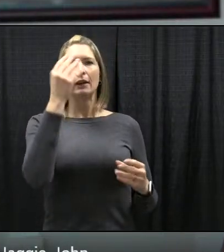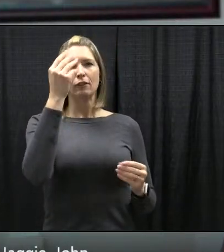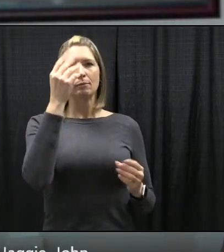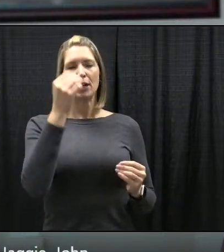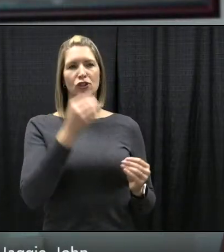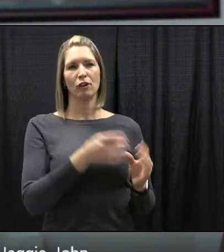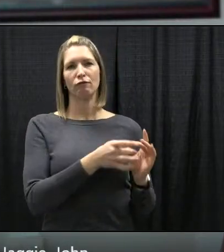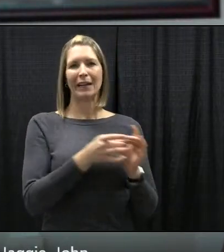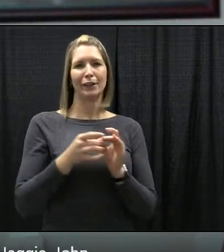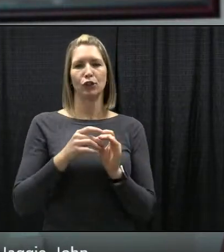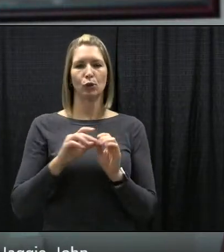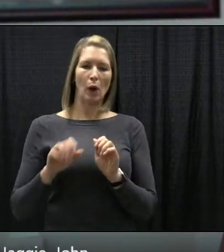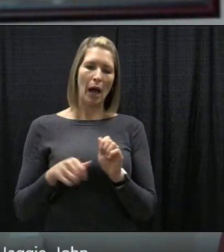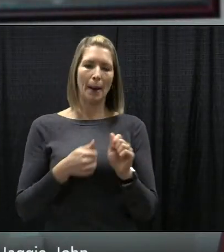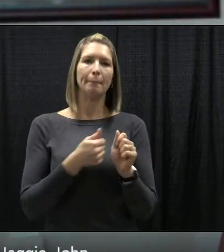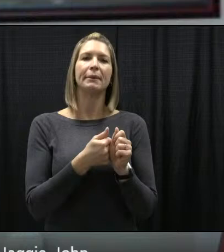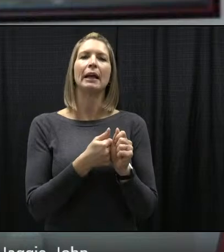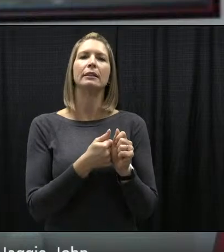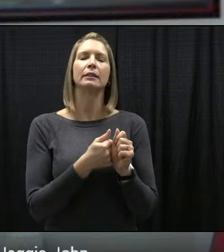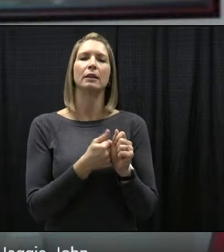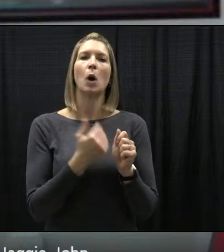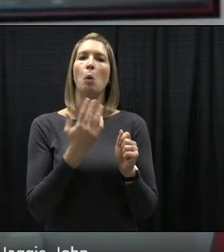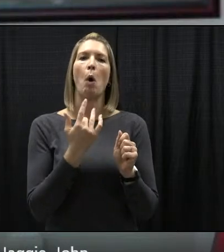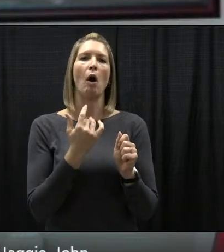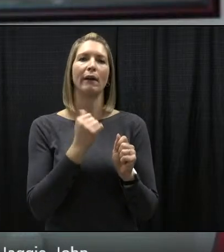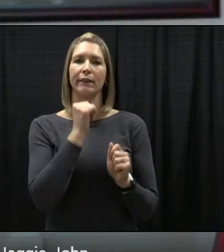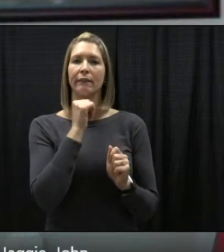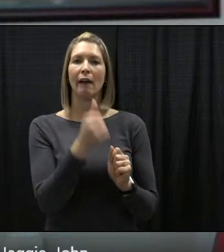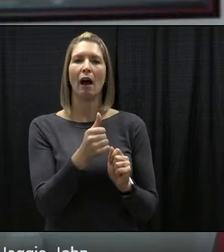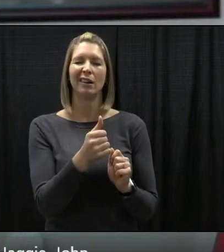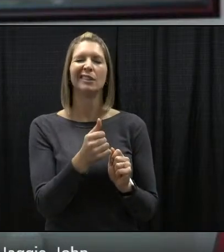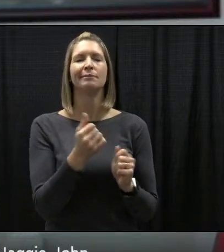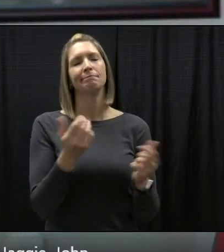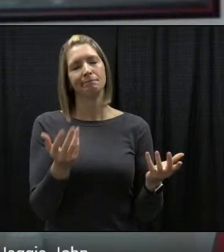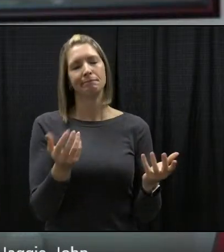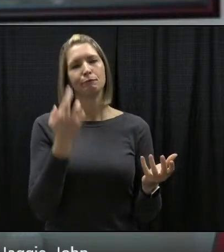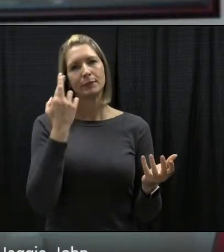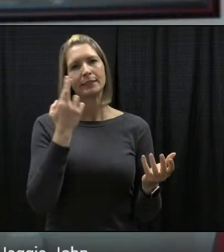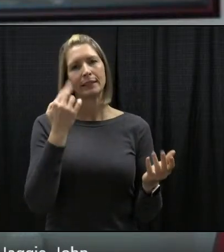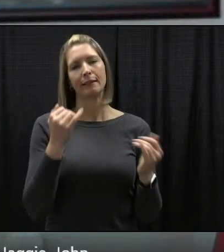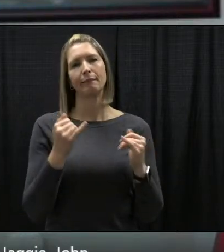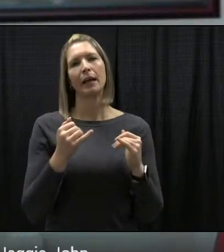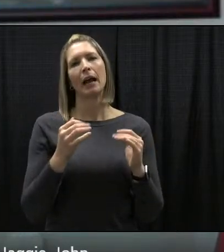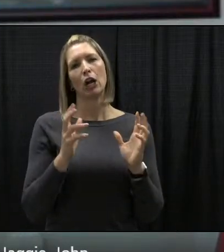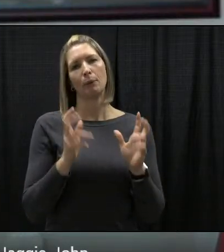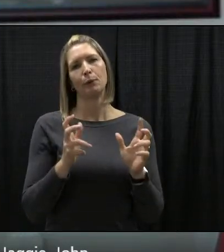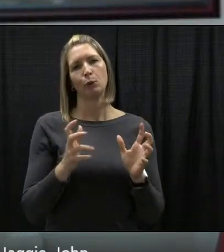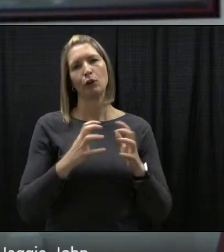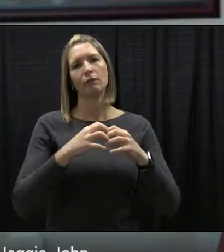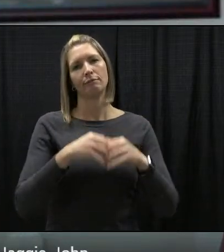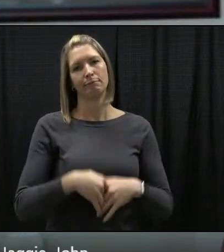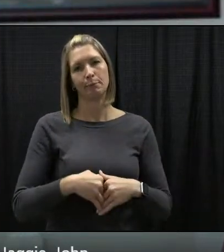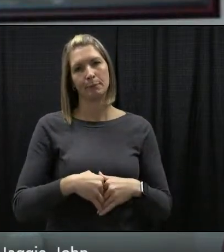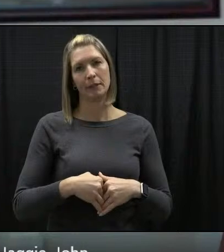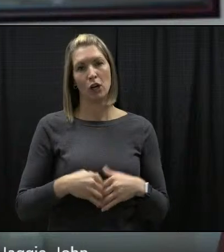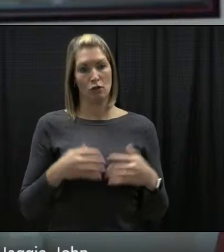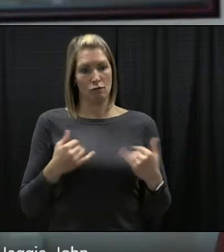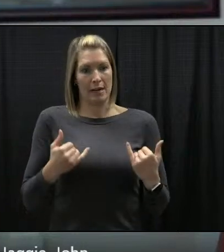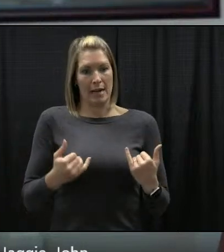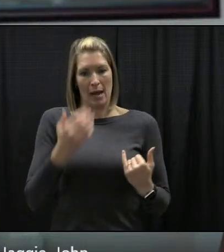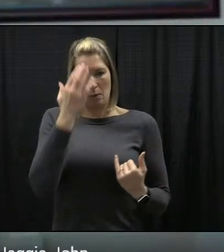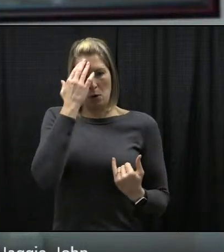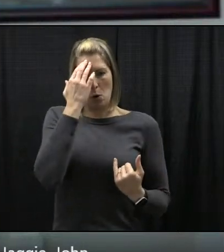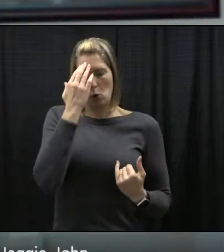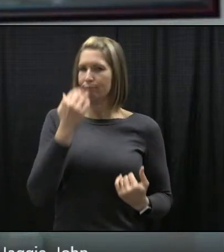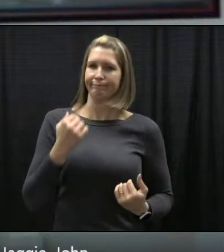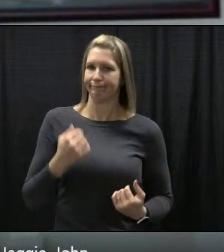issues around our IT problems. I can't give you that figure offhand, Peter. I can certainly go away and see if I can find a